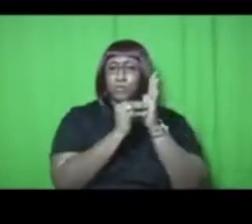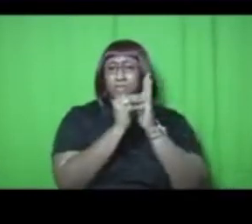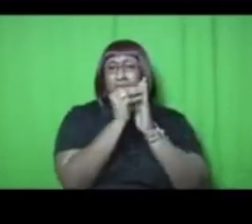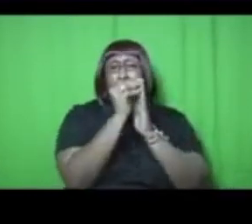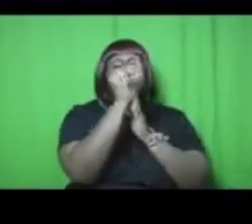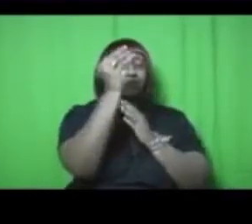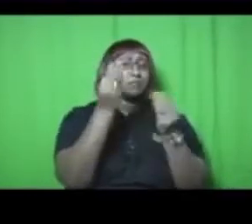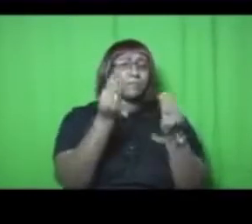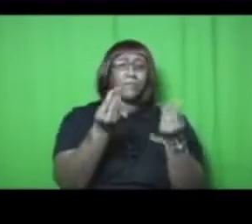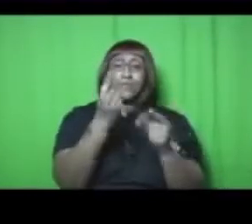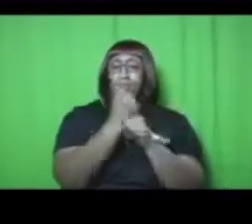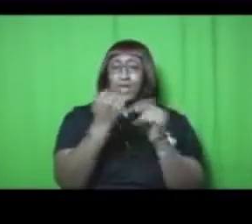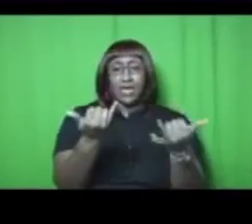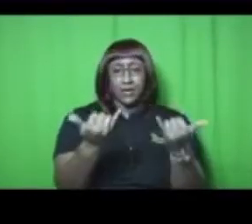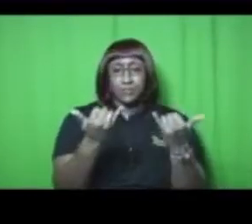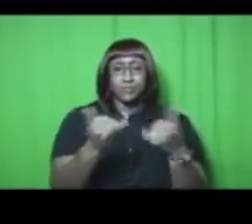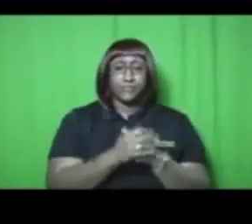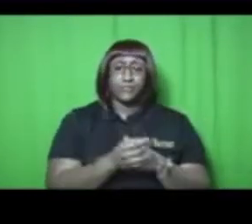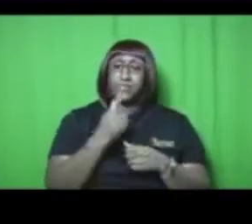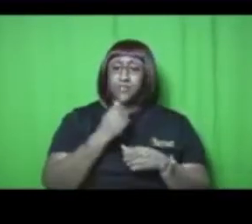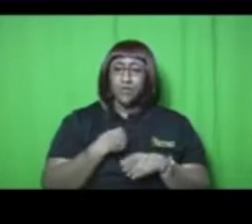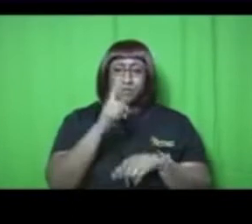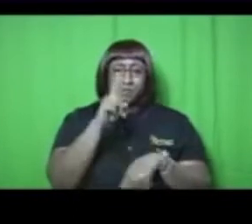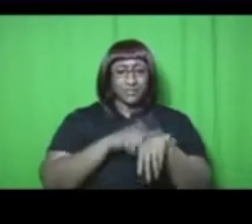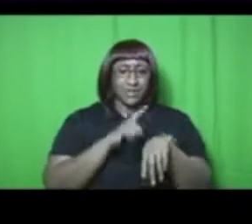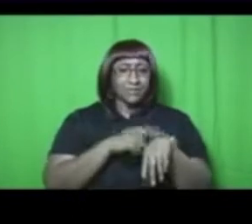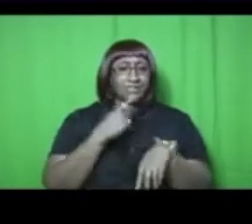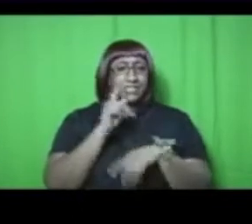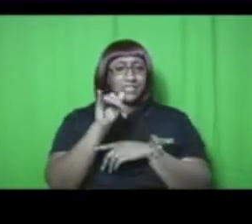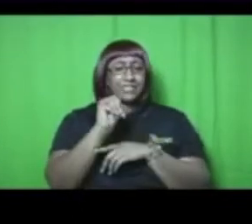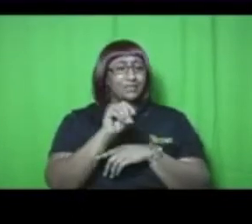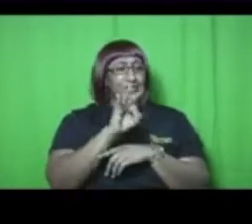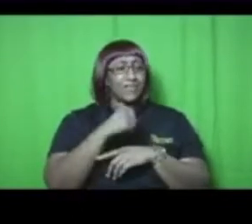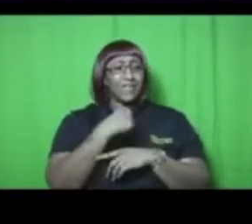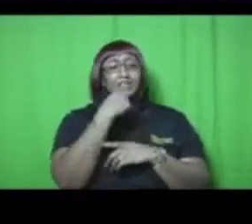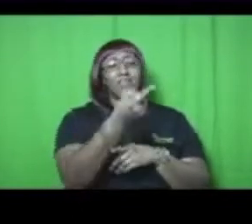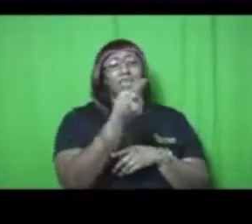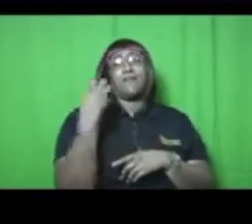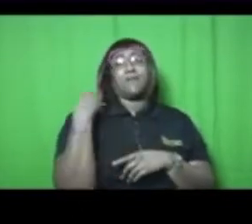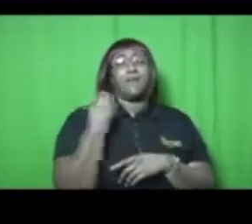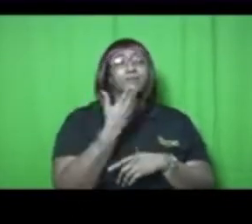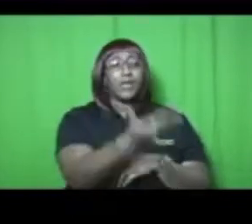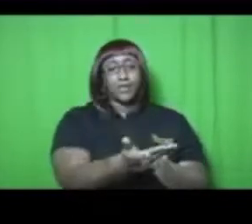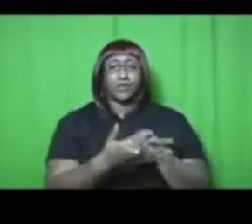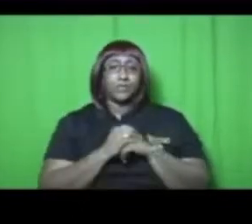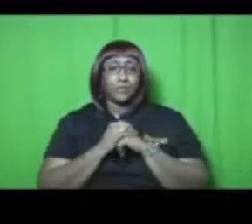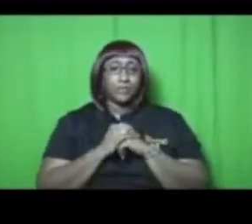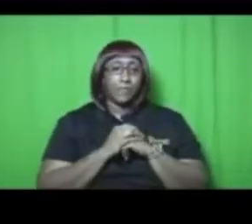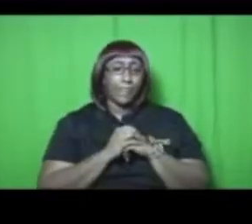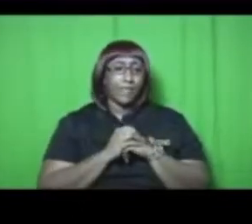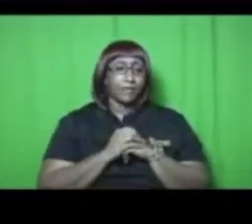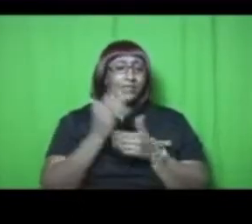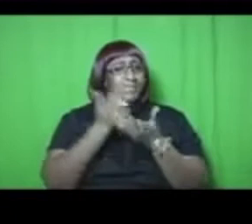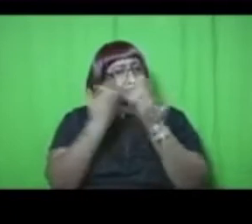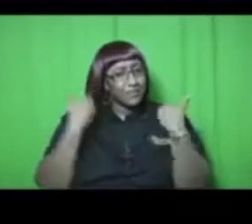now. And he told me, I think he told me one time, he said, Tim, if I had to, I'd tell that boss thank you.